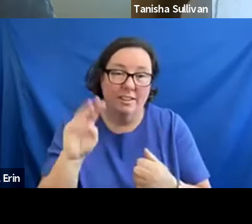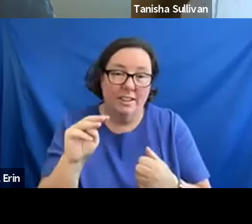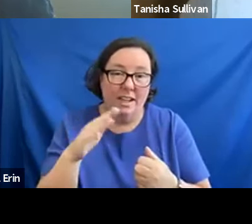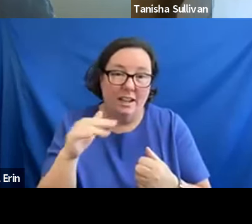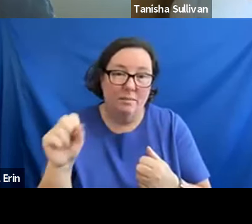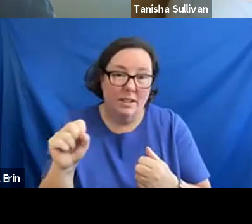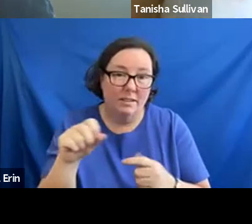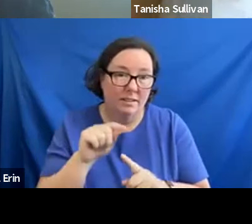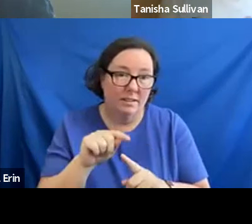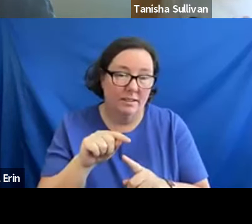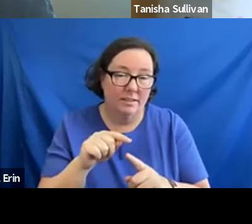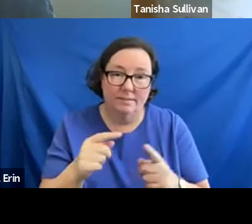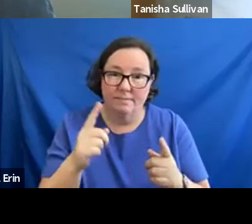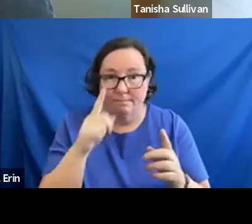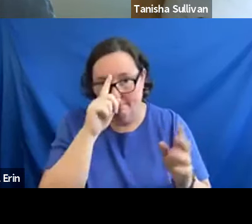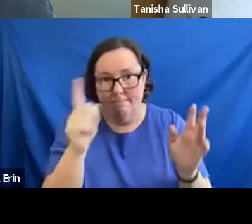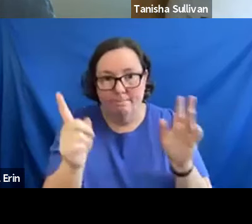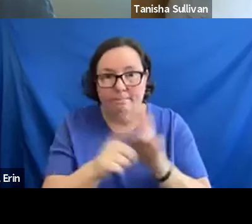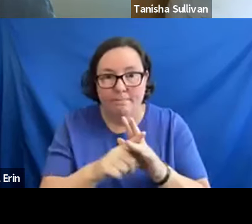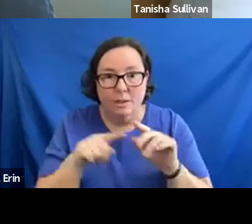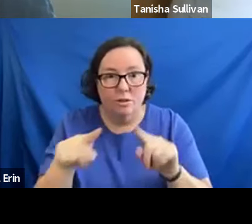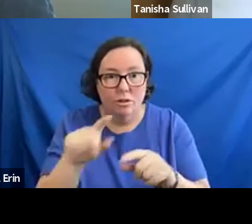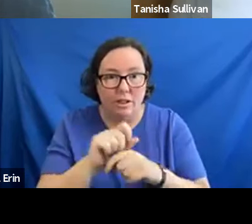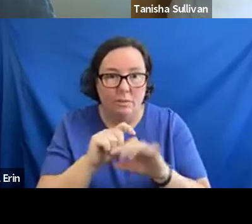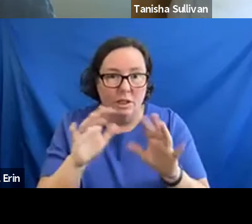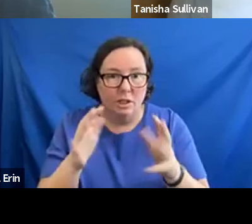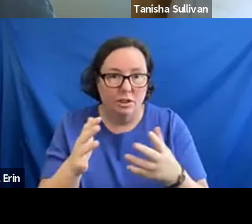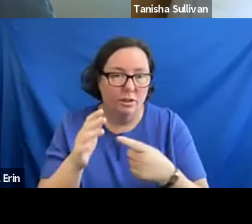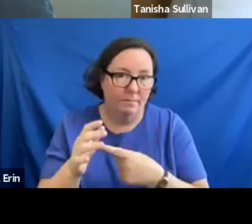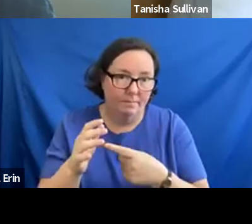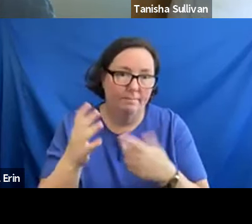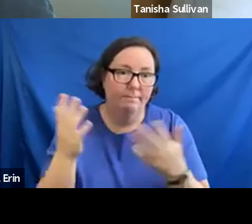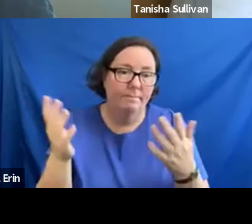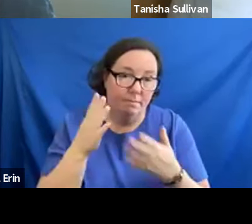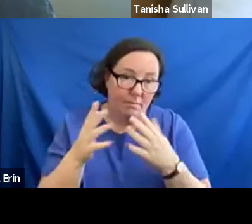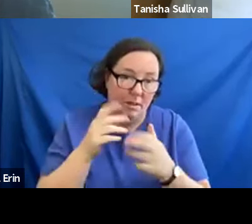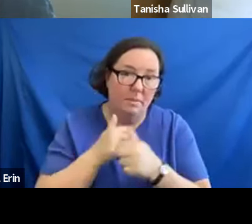mean, it crossed our minds during the working group, perhaps